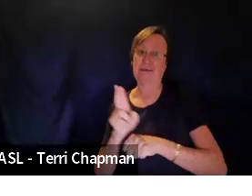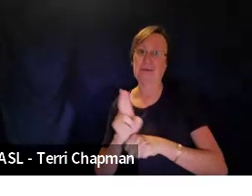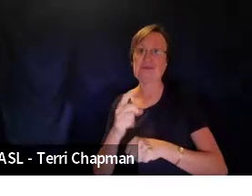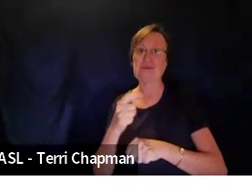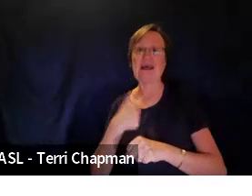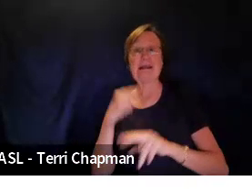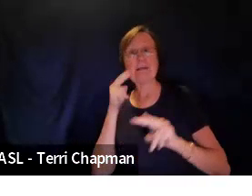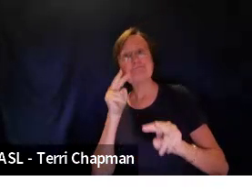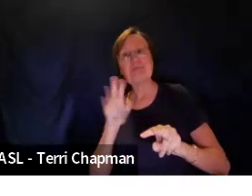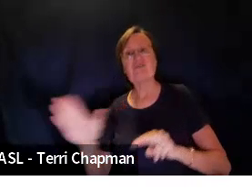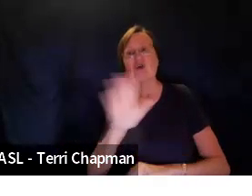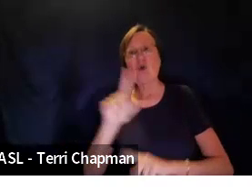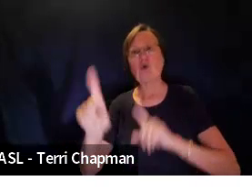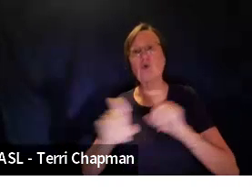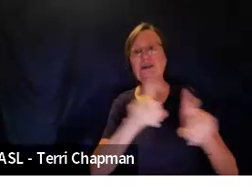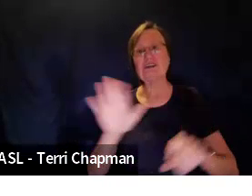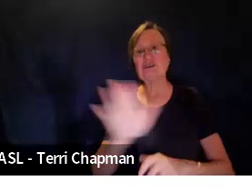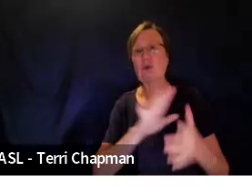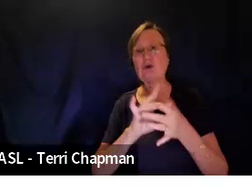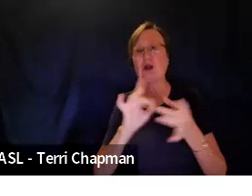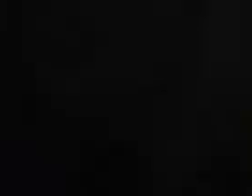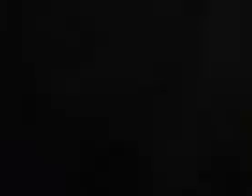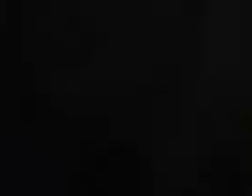opportunity to be here today.